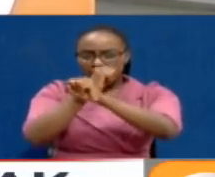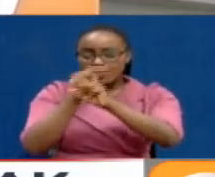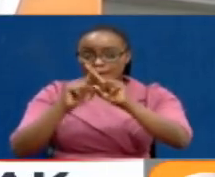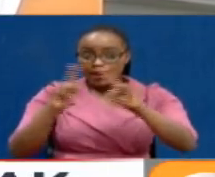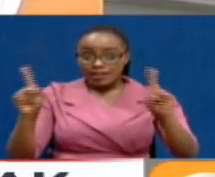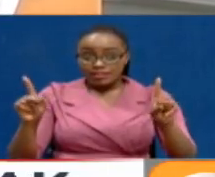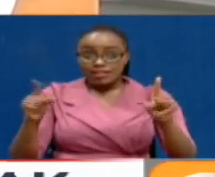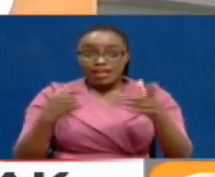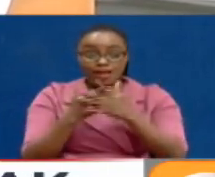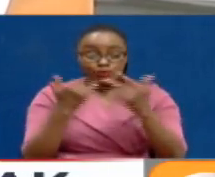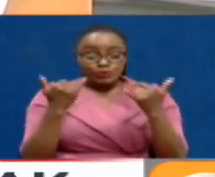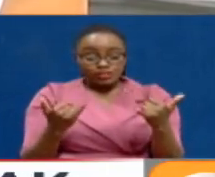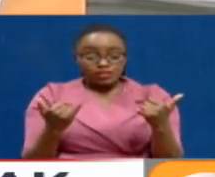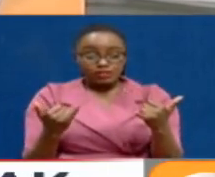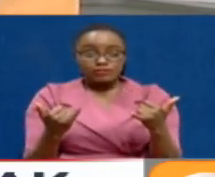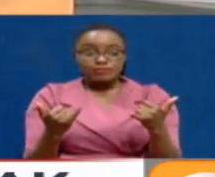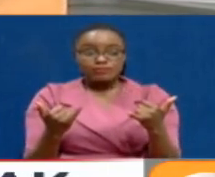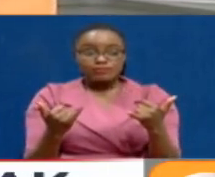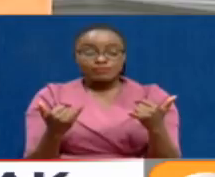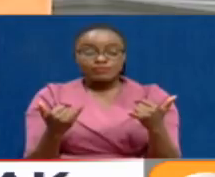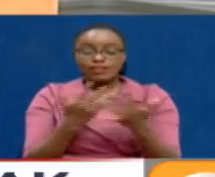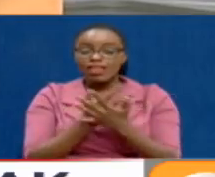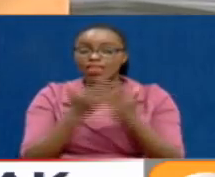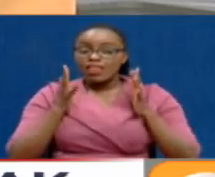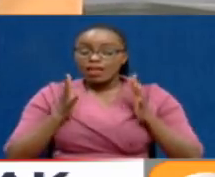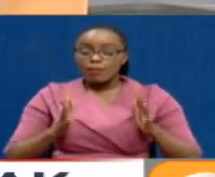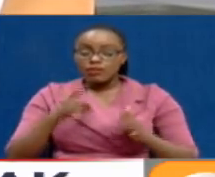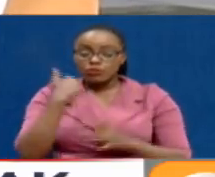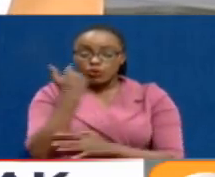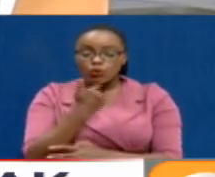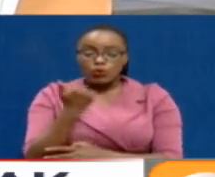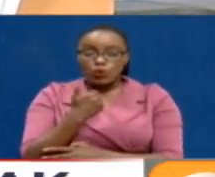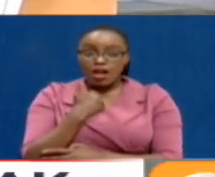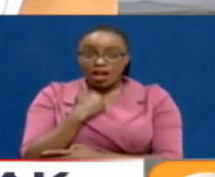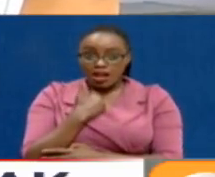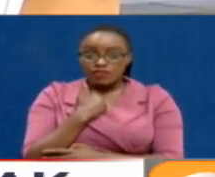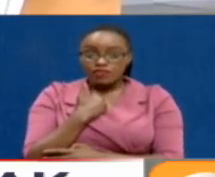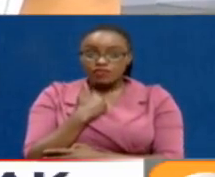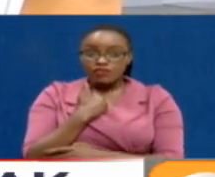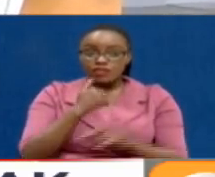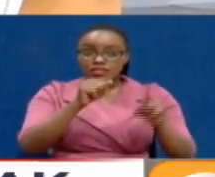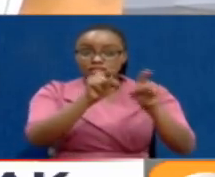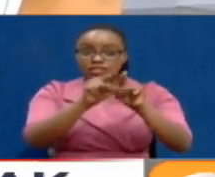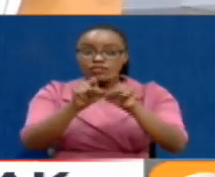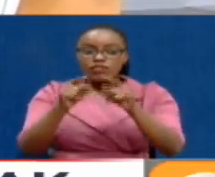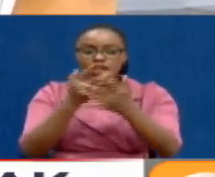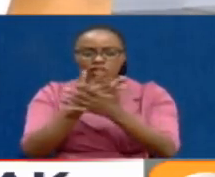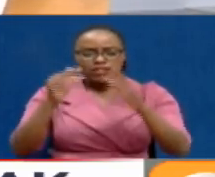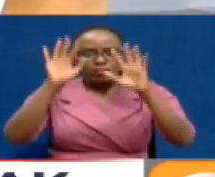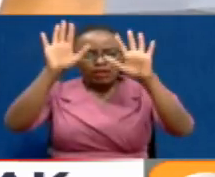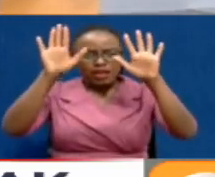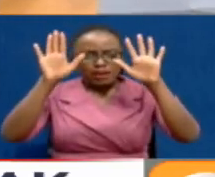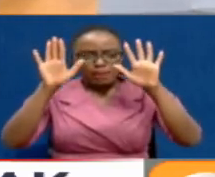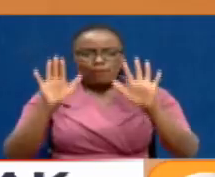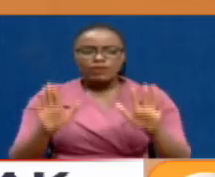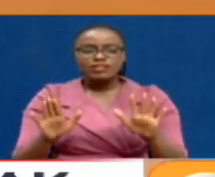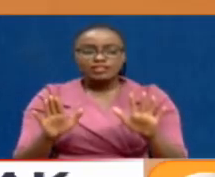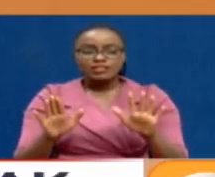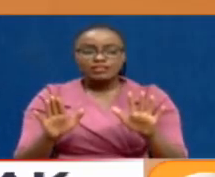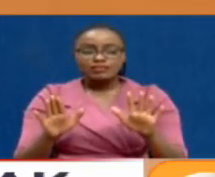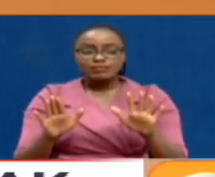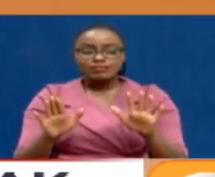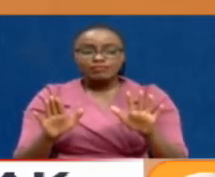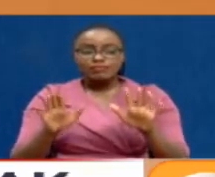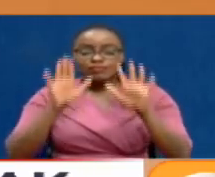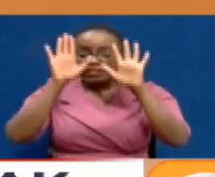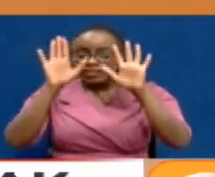but so far, anyone who is traveling into the country, I think it would be very important that